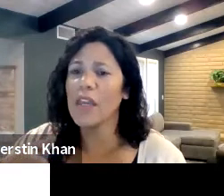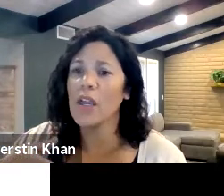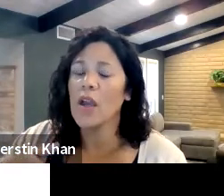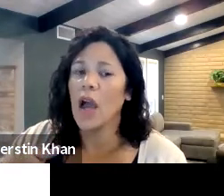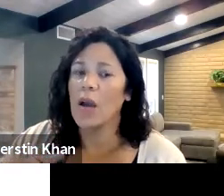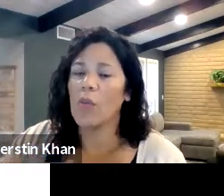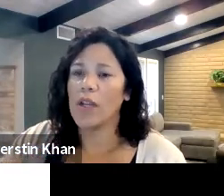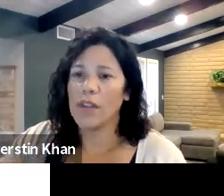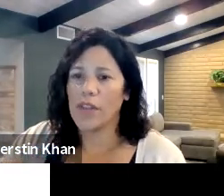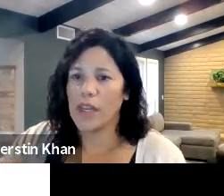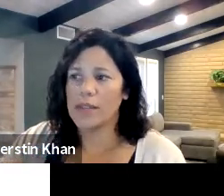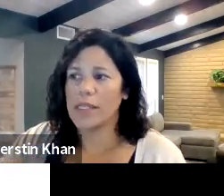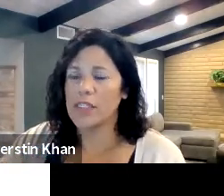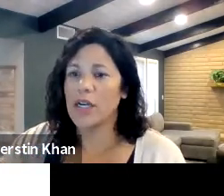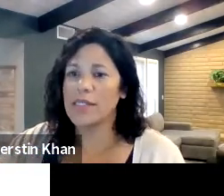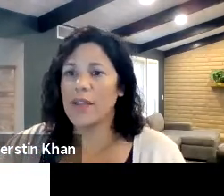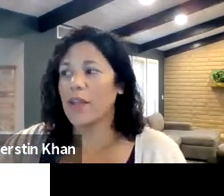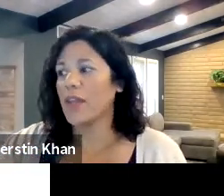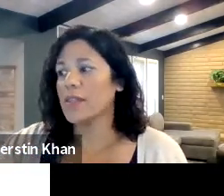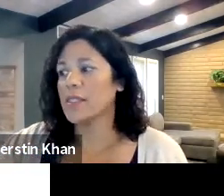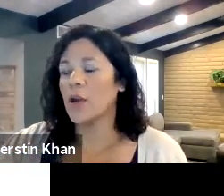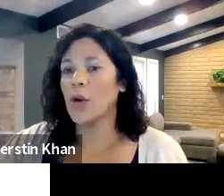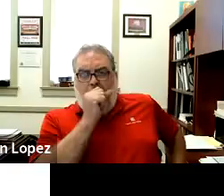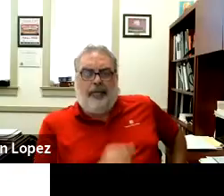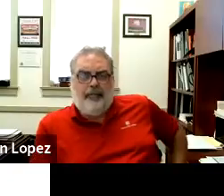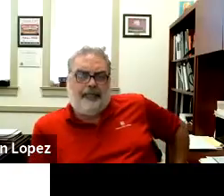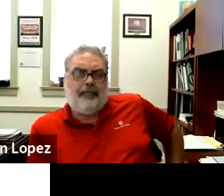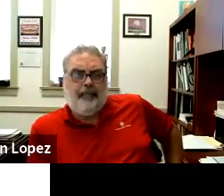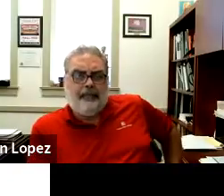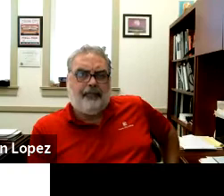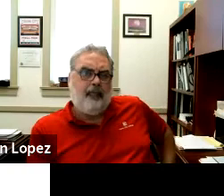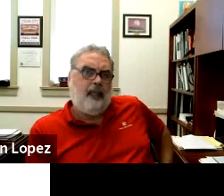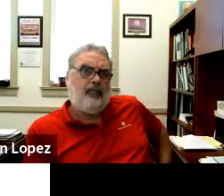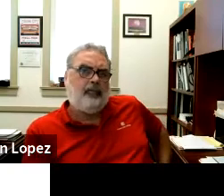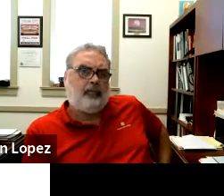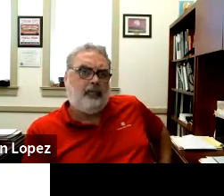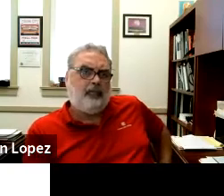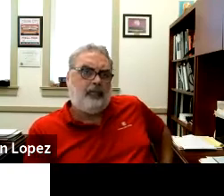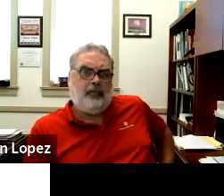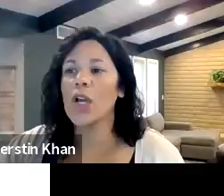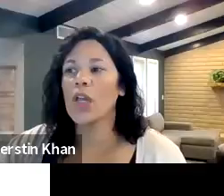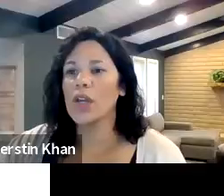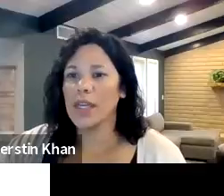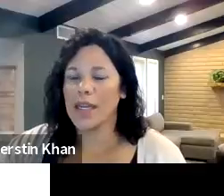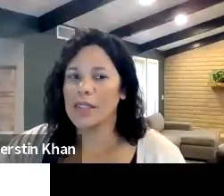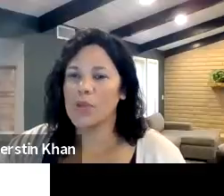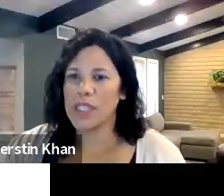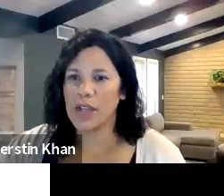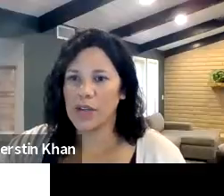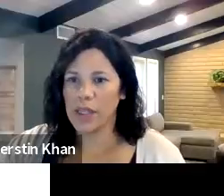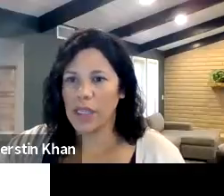And I think one of the things that Dawn said that I think is worthy of reiterating is that when we're looking